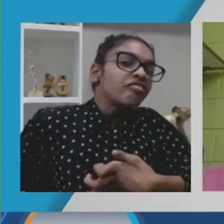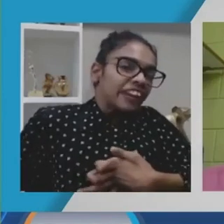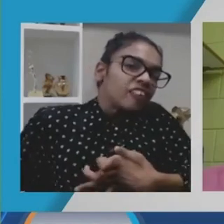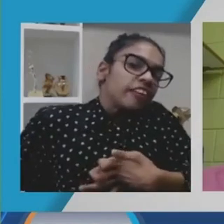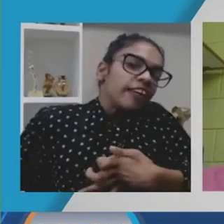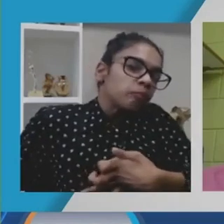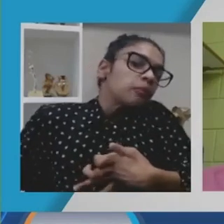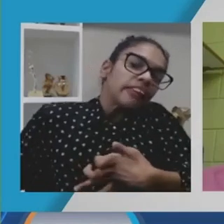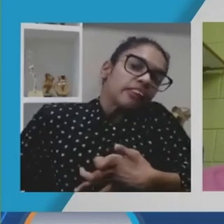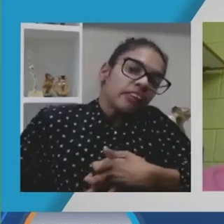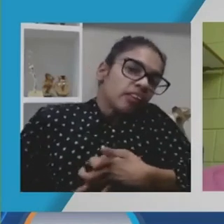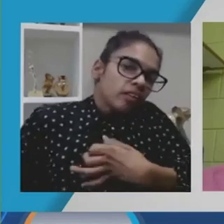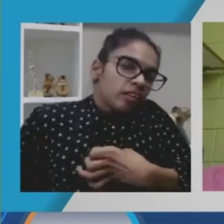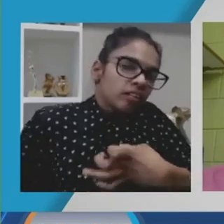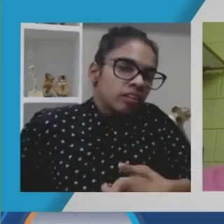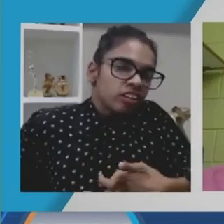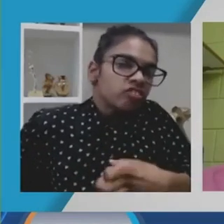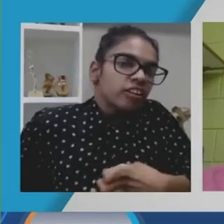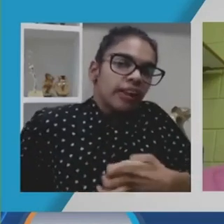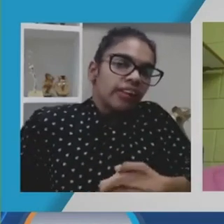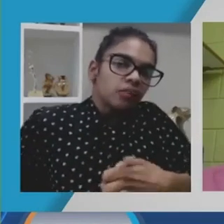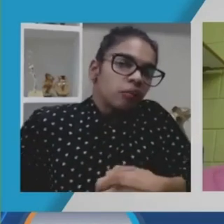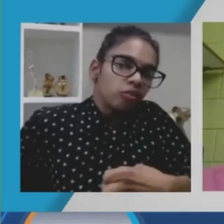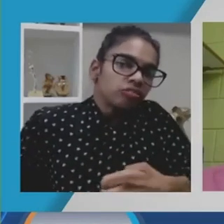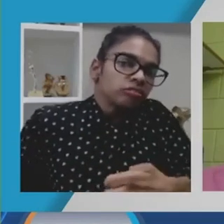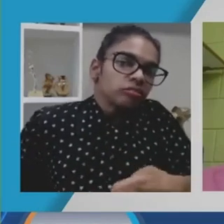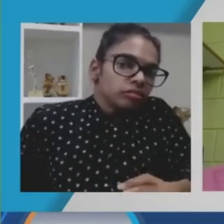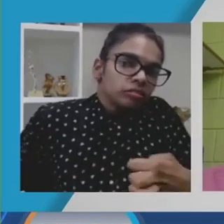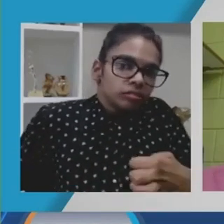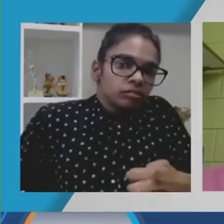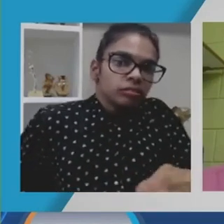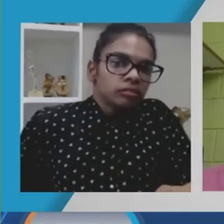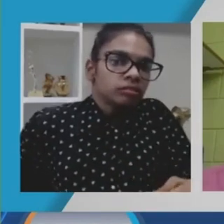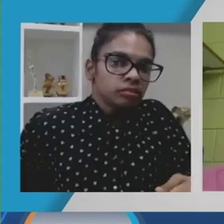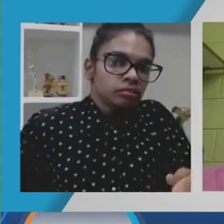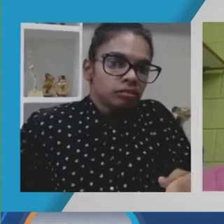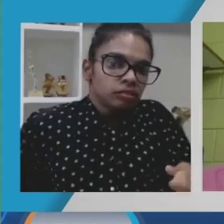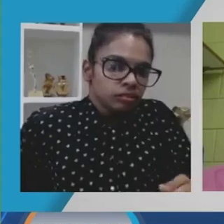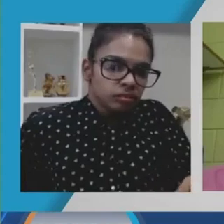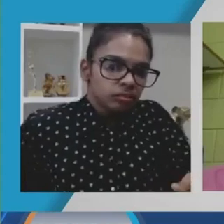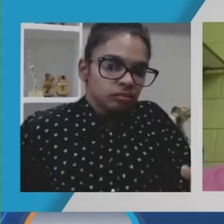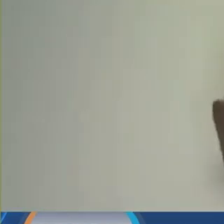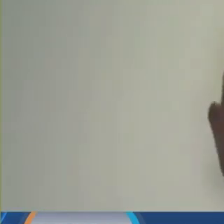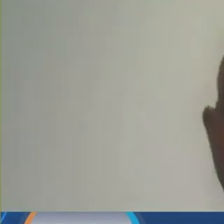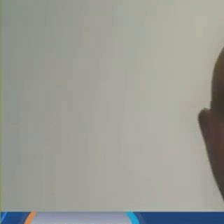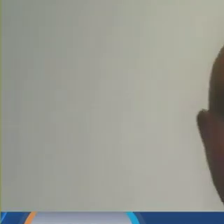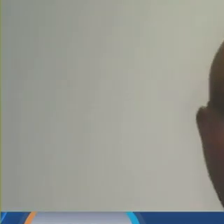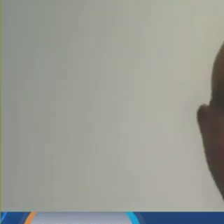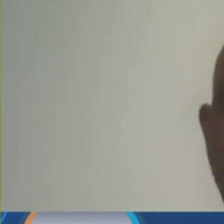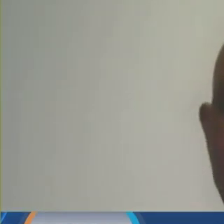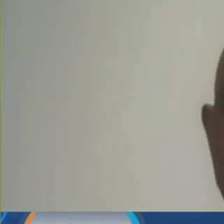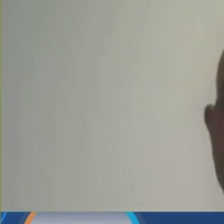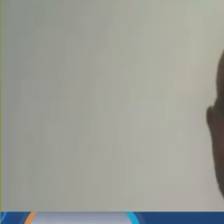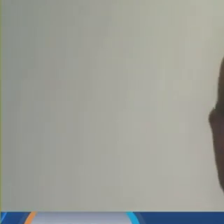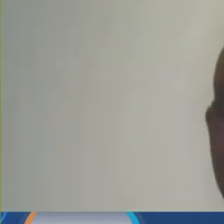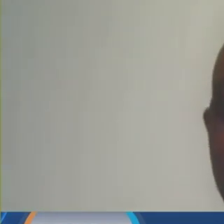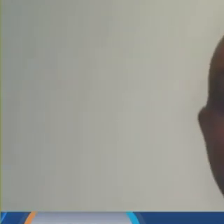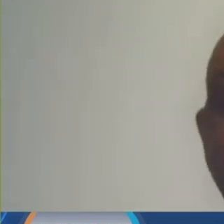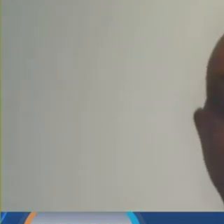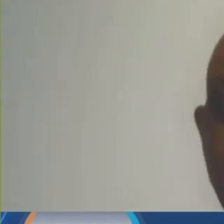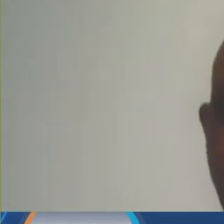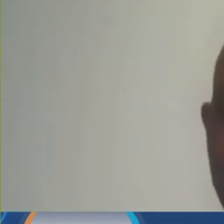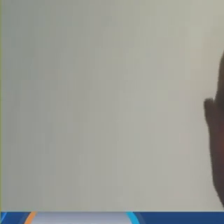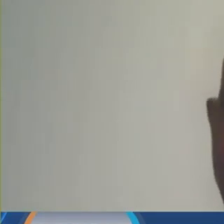actually effectively implement it in Trinidad and Tobago? Yes, thank you. That's very important. The stakeholders of this